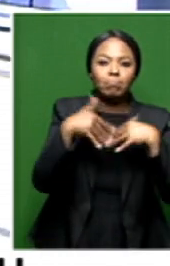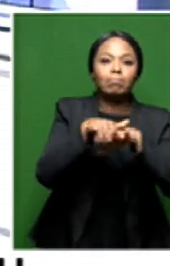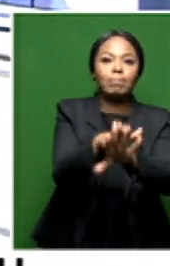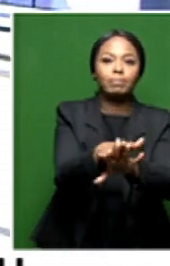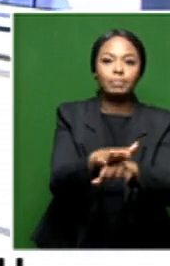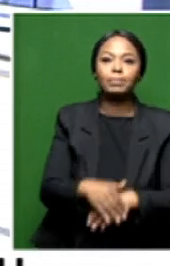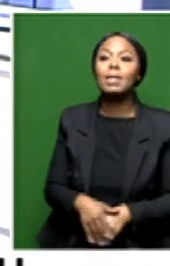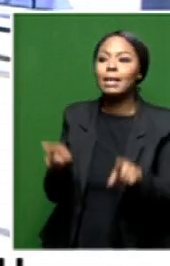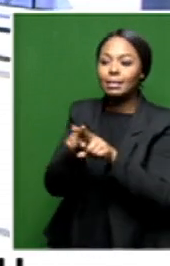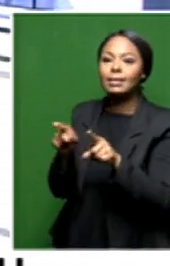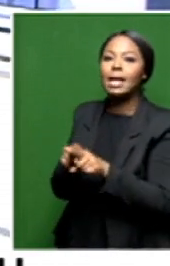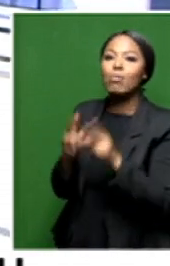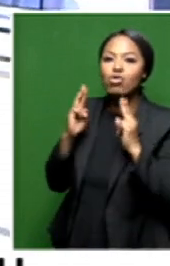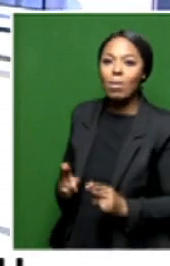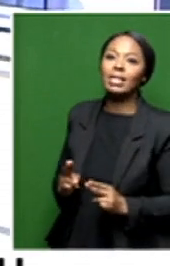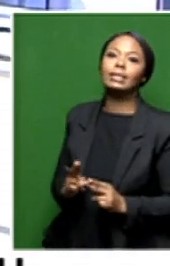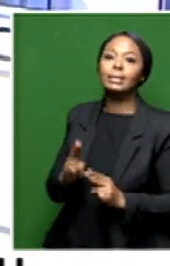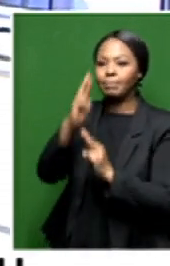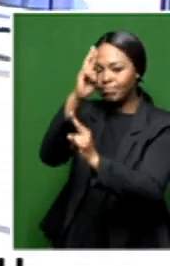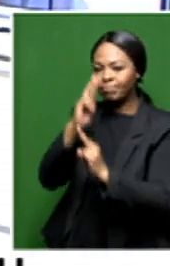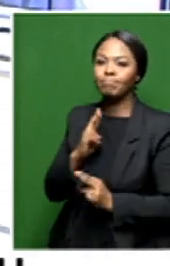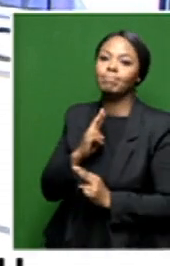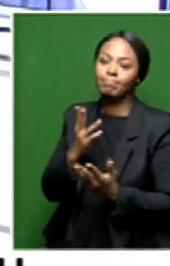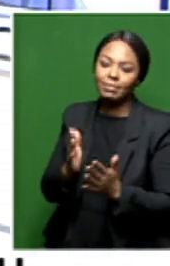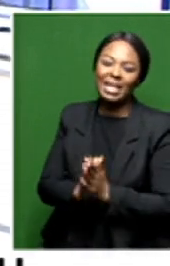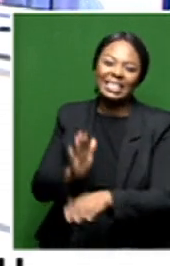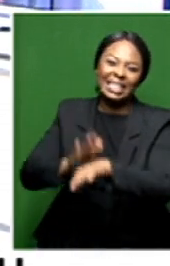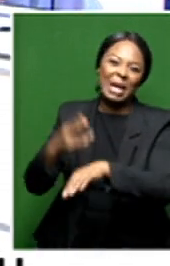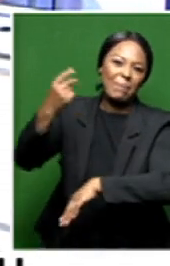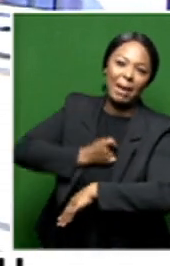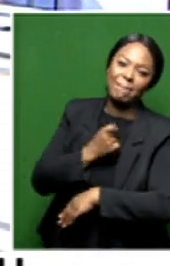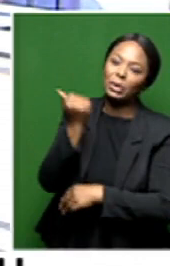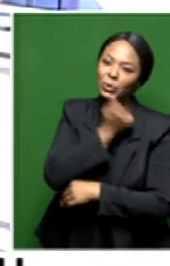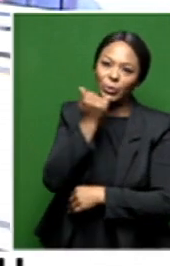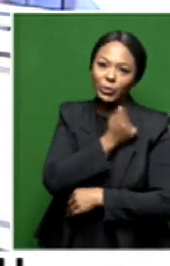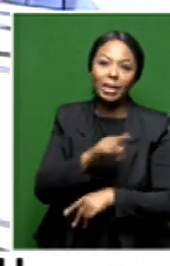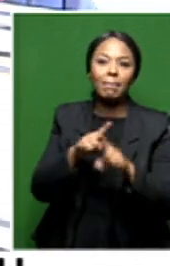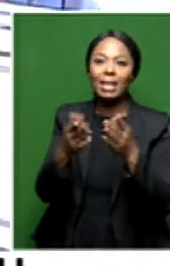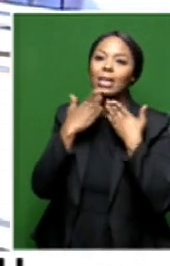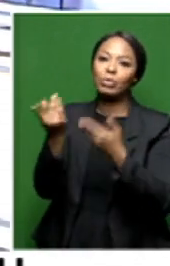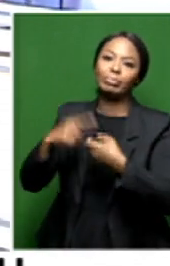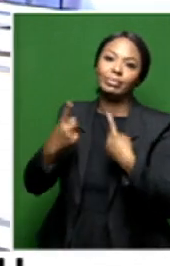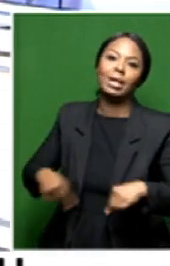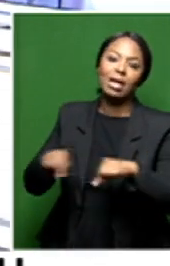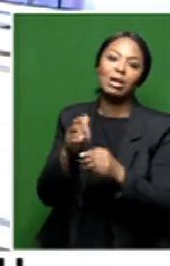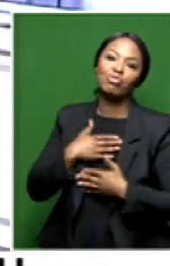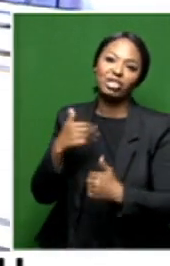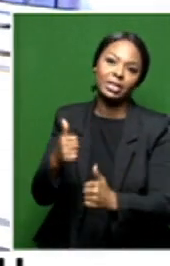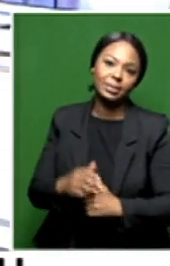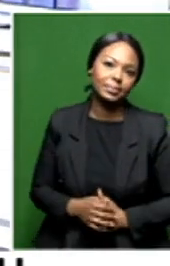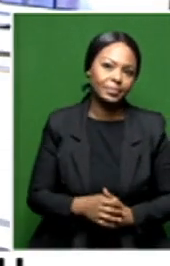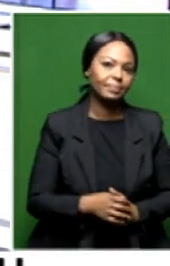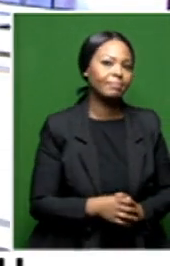And most importantly, finding humanity within each other. Reverend, unfortunately, we are out of time, but thank you so much for joining us this morning. We do appreciate it.